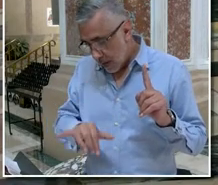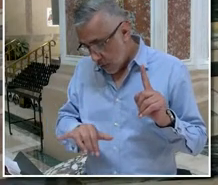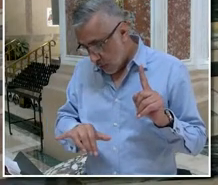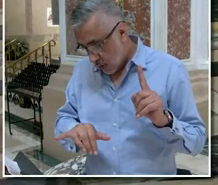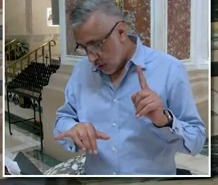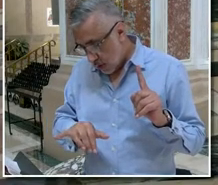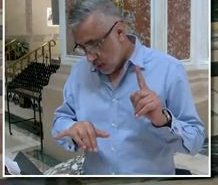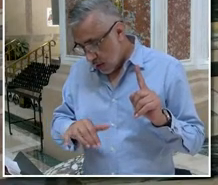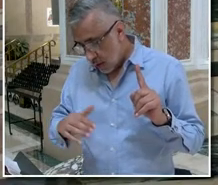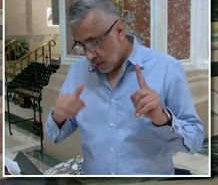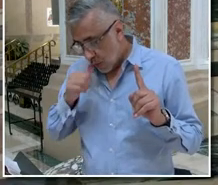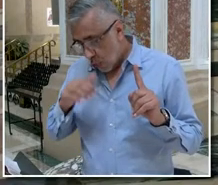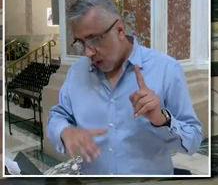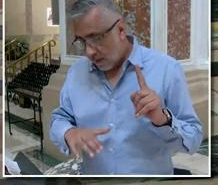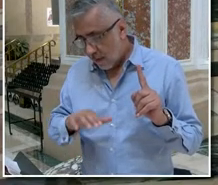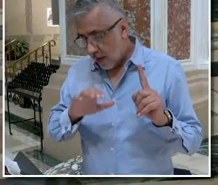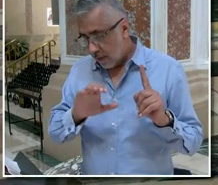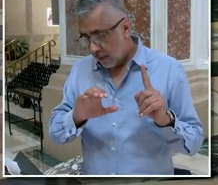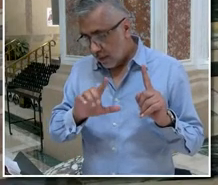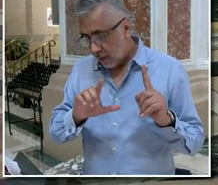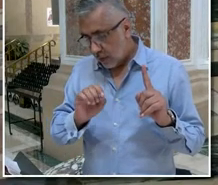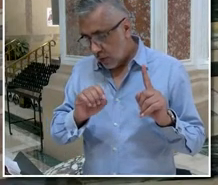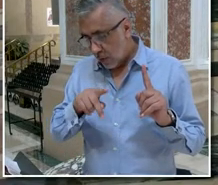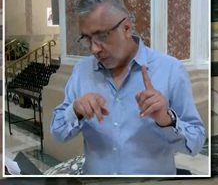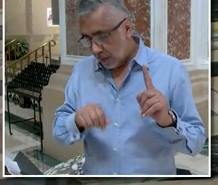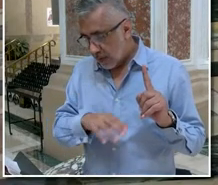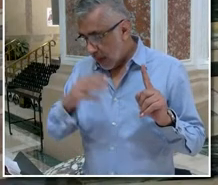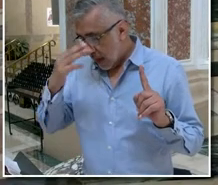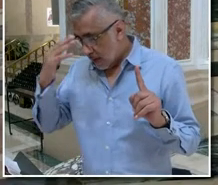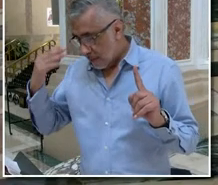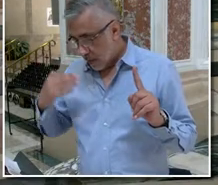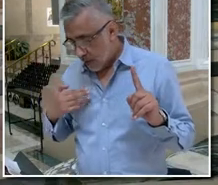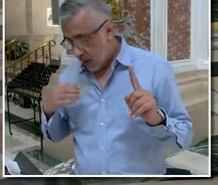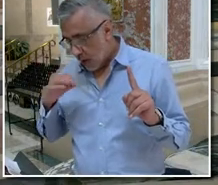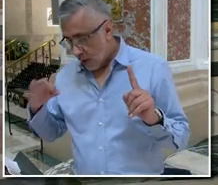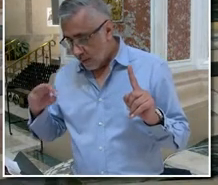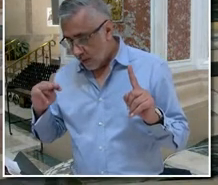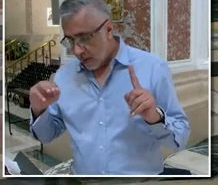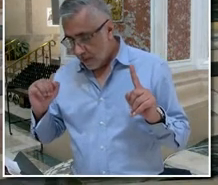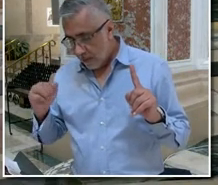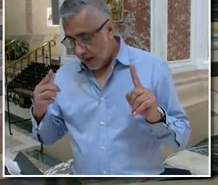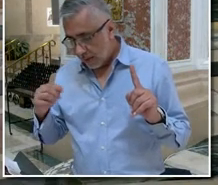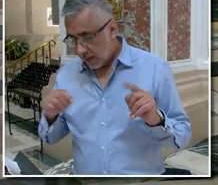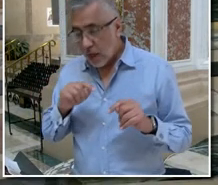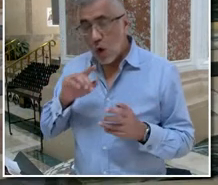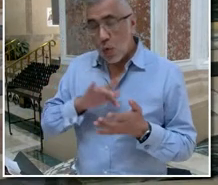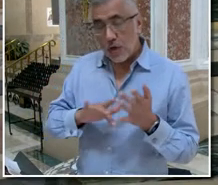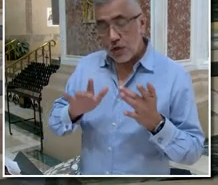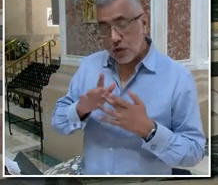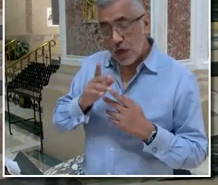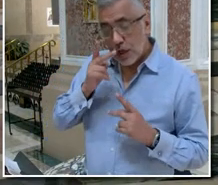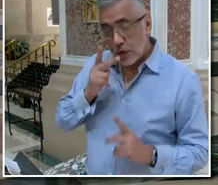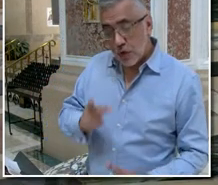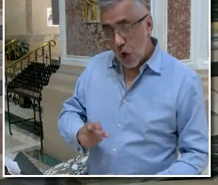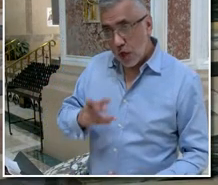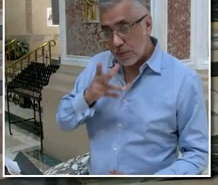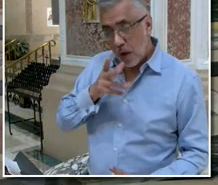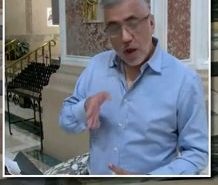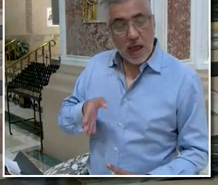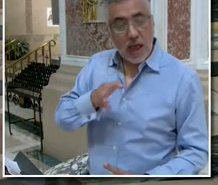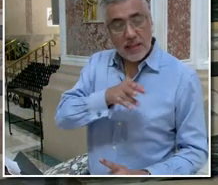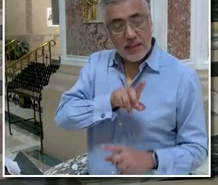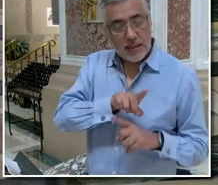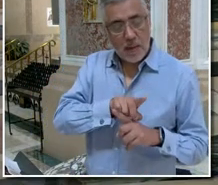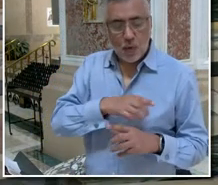Clopas, and Mary of Magdala. When Jesus saw his mother and the disciple there whom